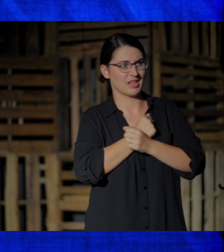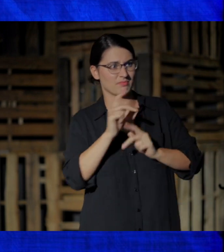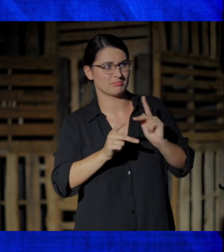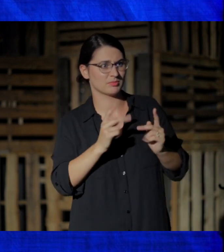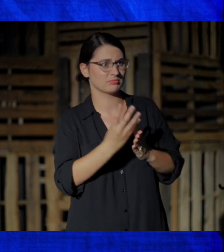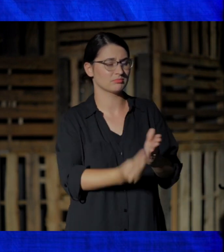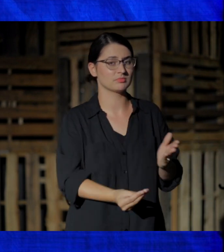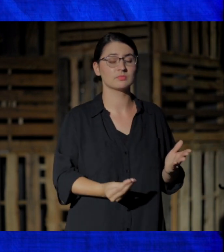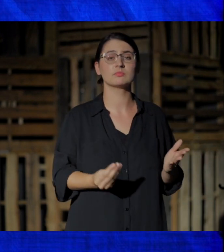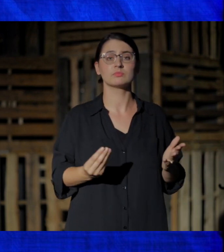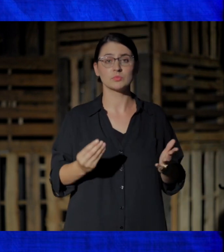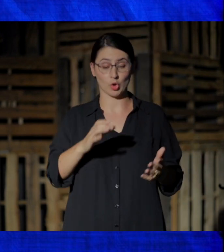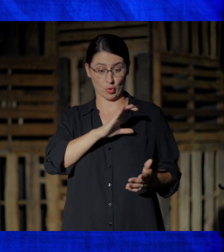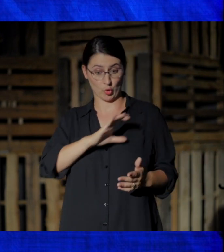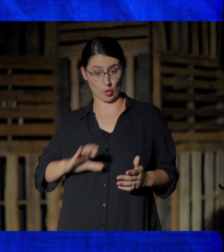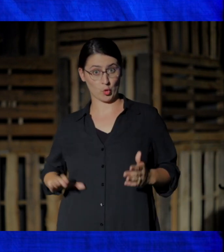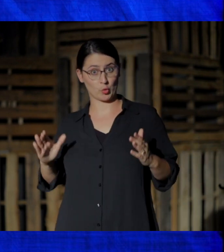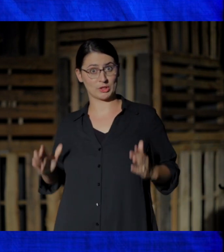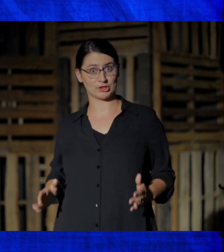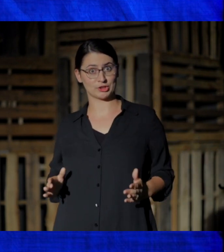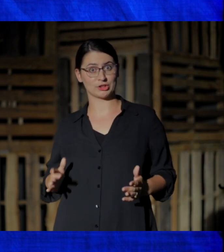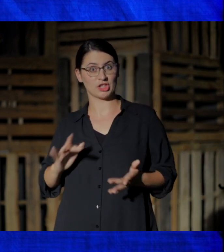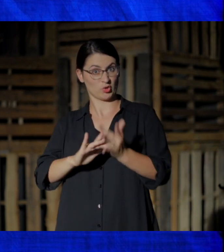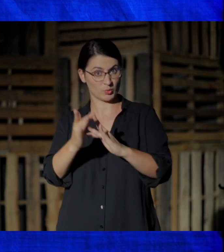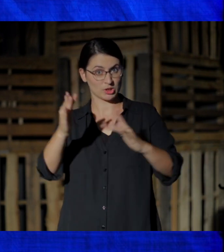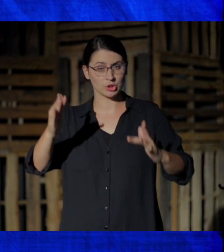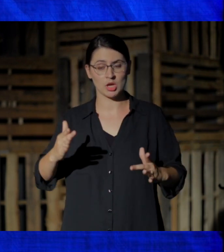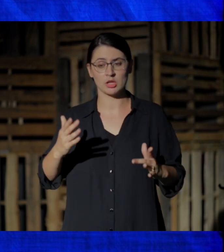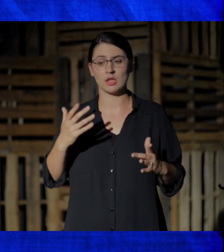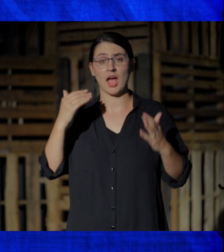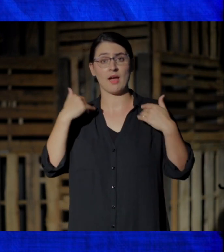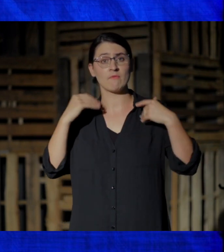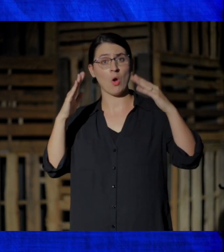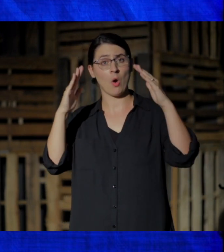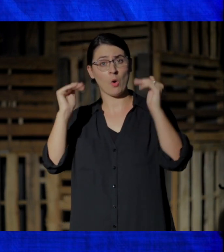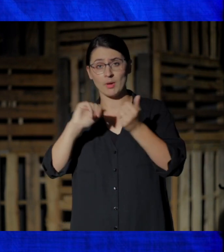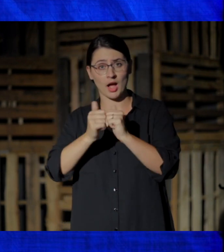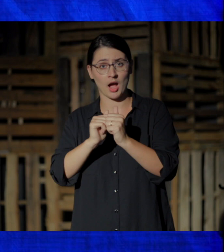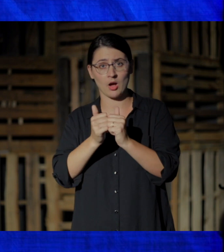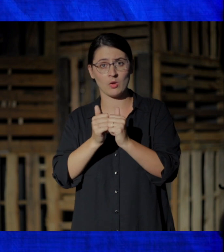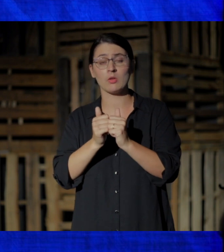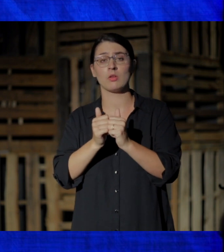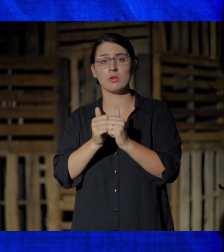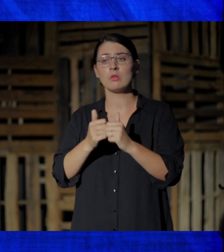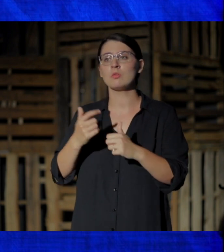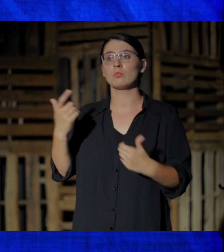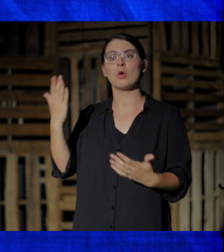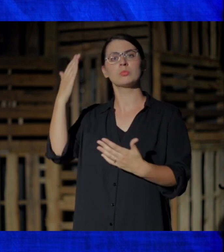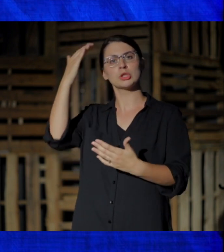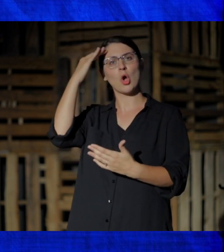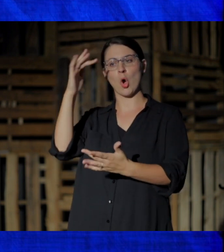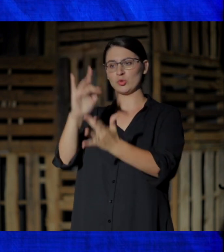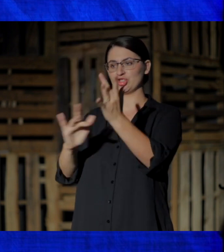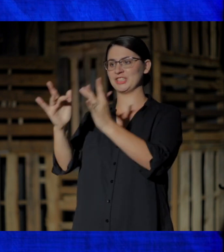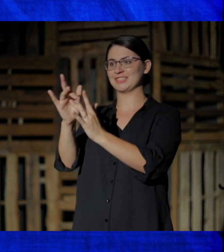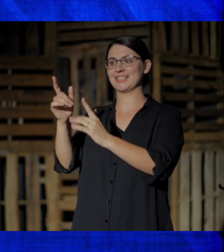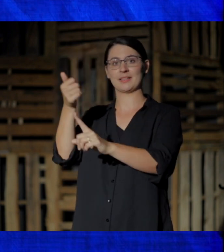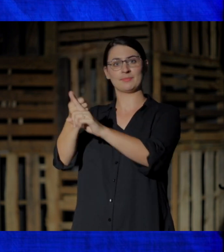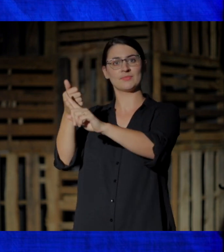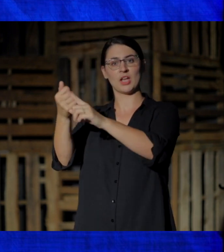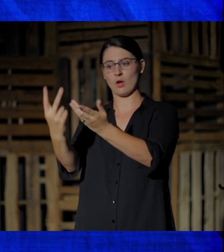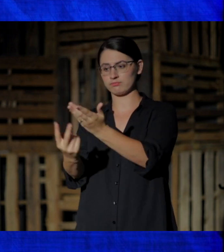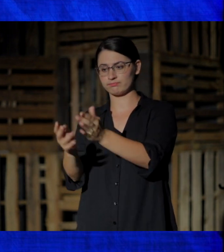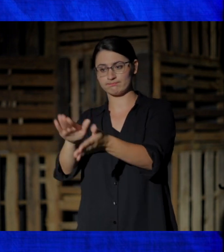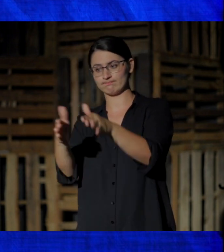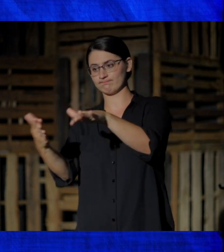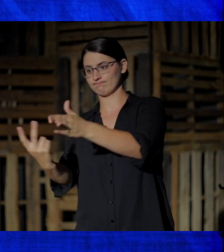can hope, have real hope, because Christ's resurrection proves there is life beyond the grave, all right? So we